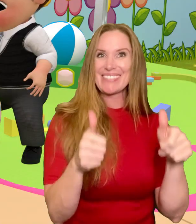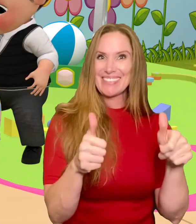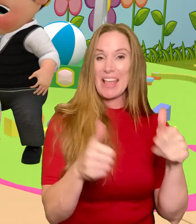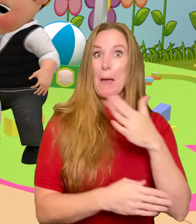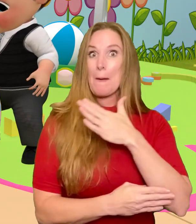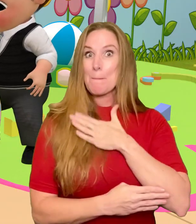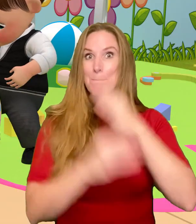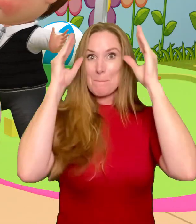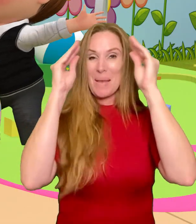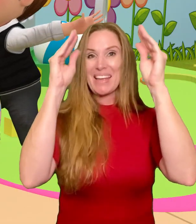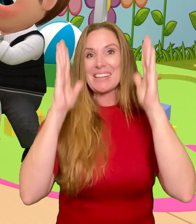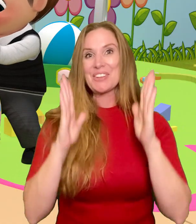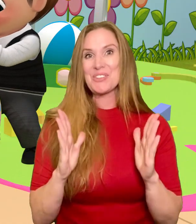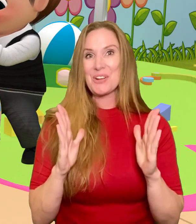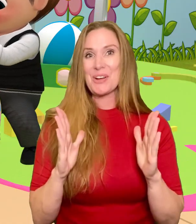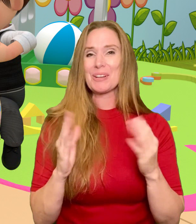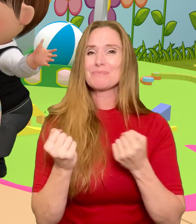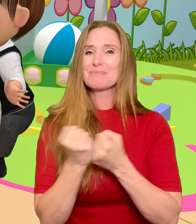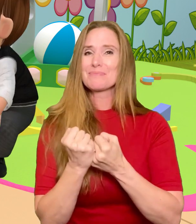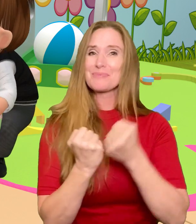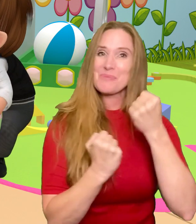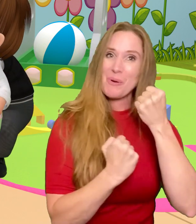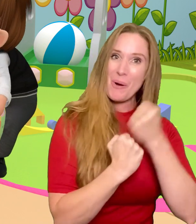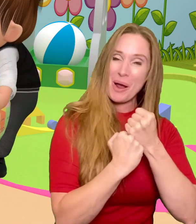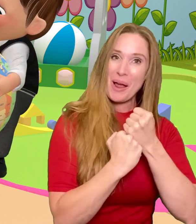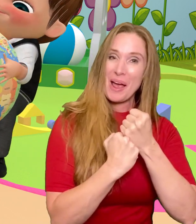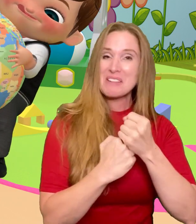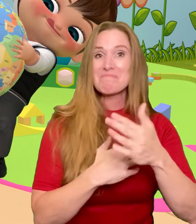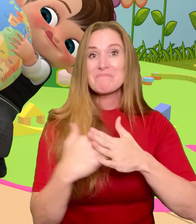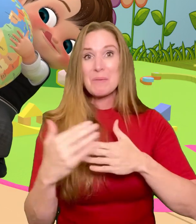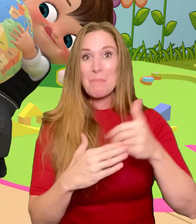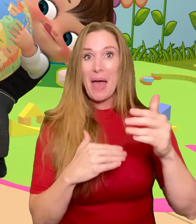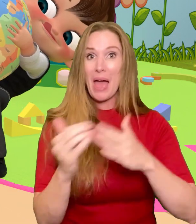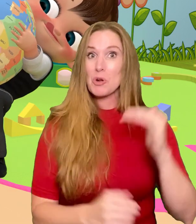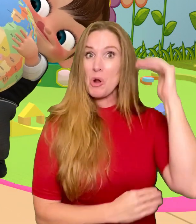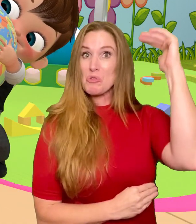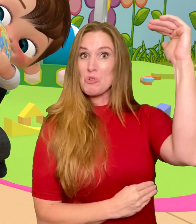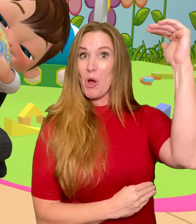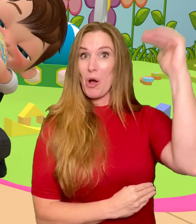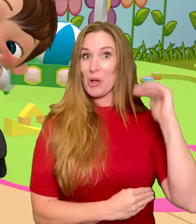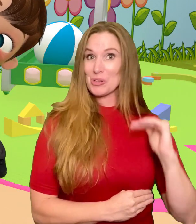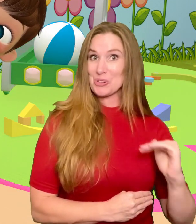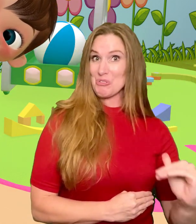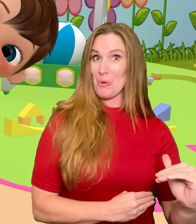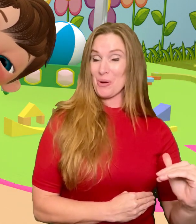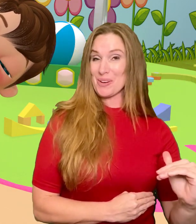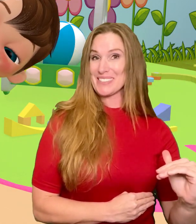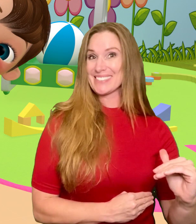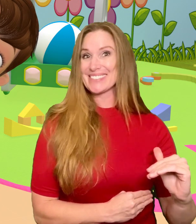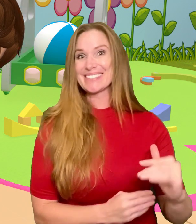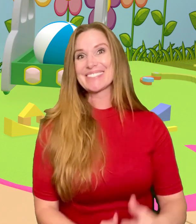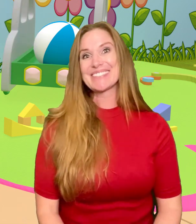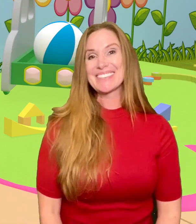the wall My teacher gives us support Doesn't matter if